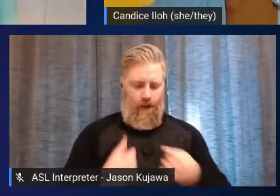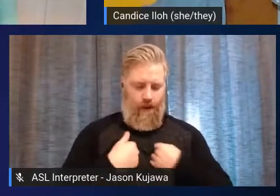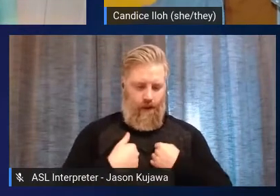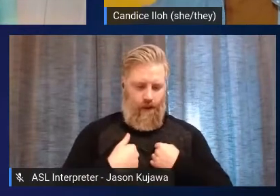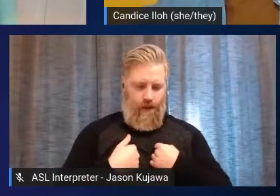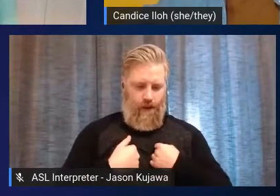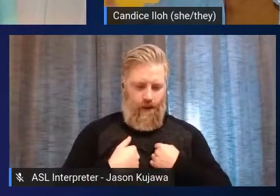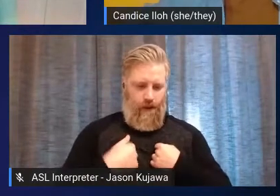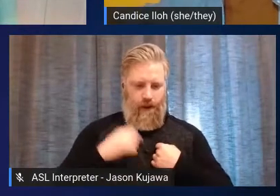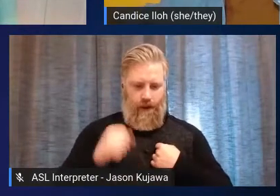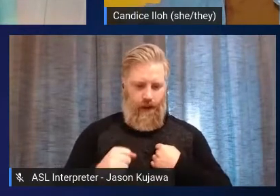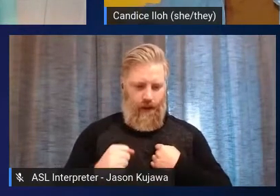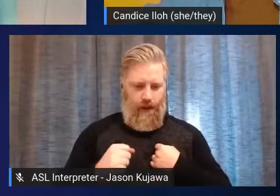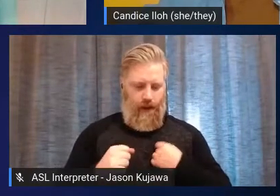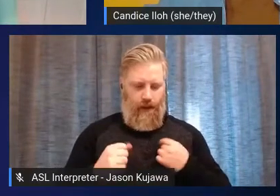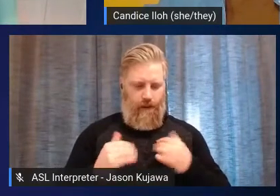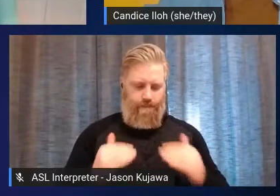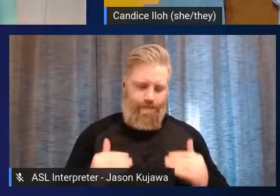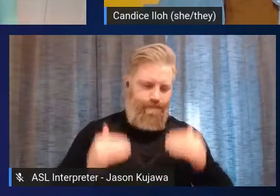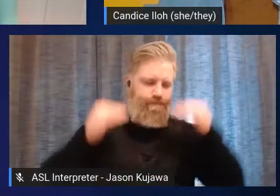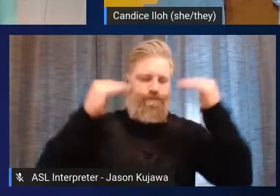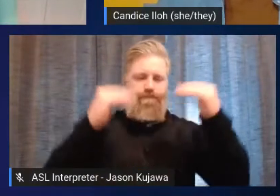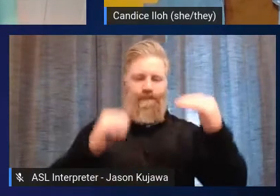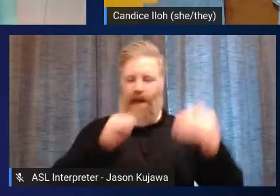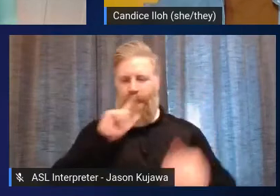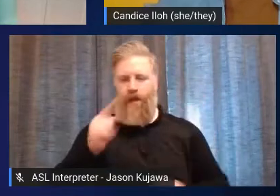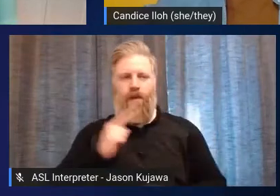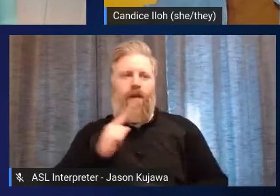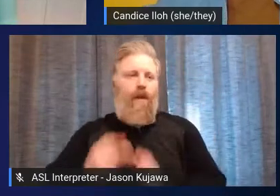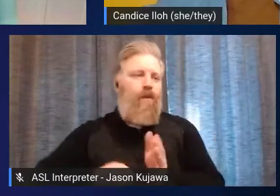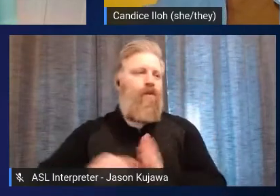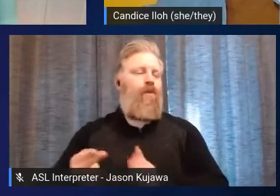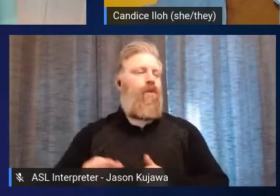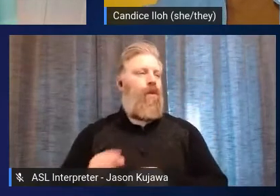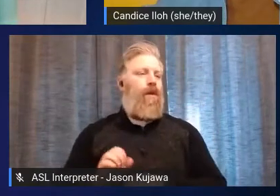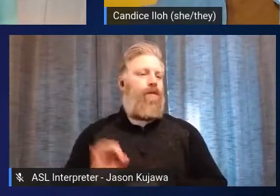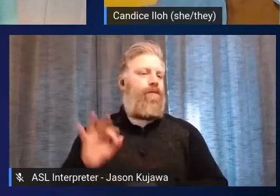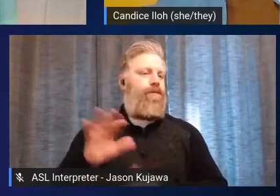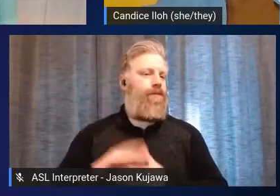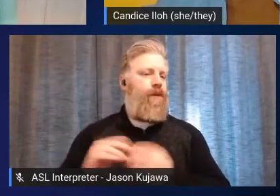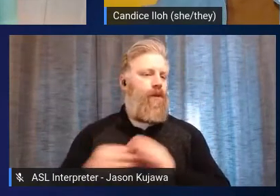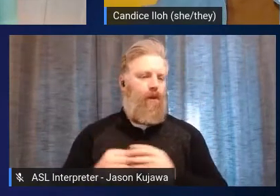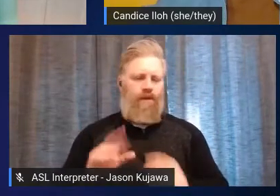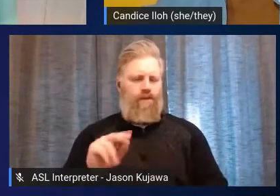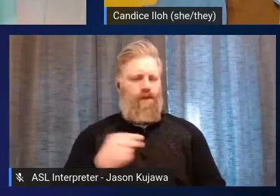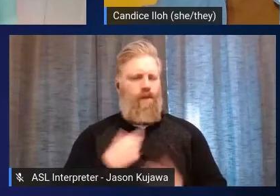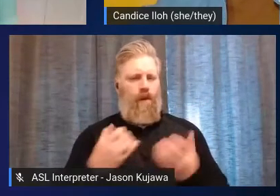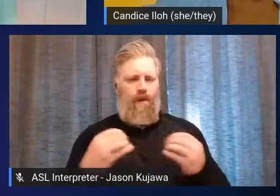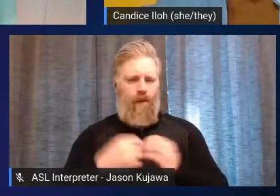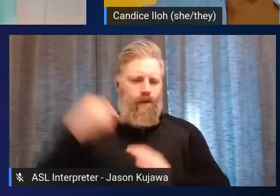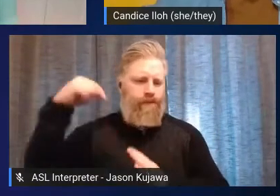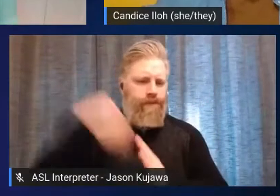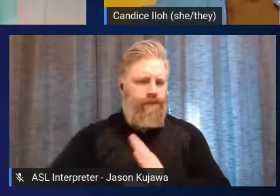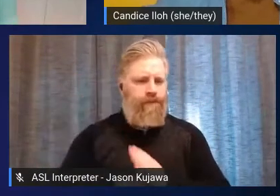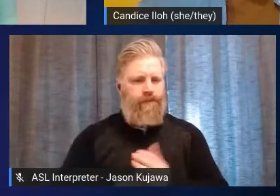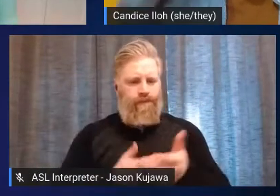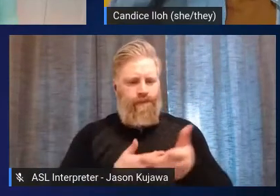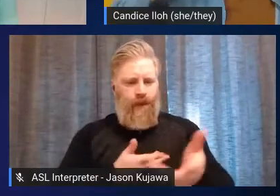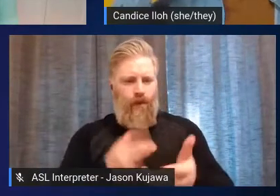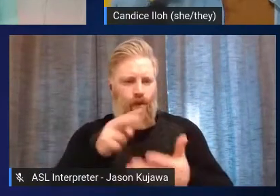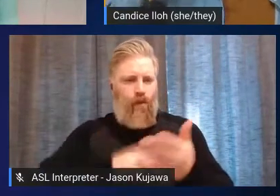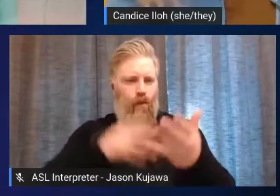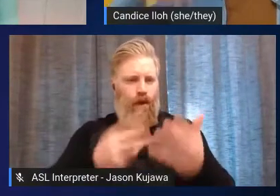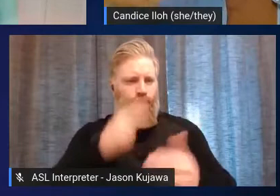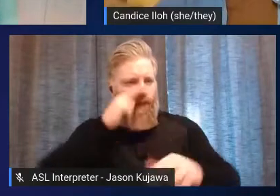how can I go beyond just telling the truth or just telling the story? Like, how do I engage a reader in a way that's like fun and does